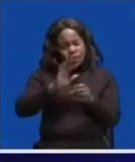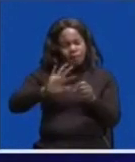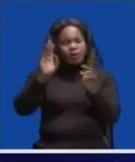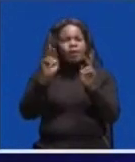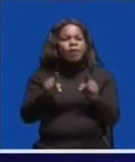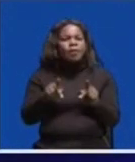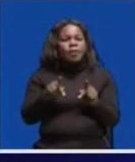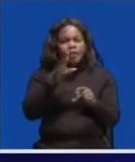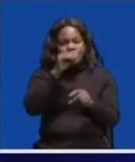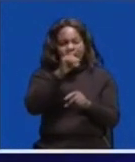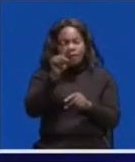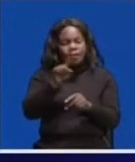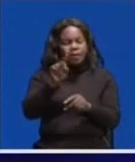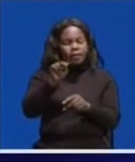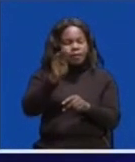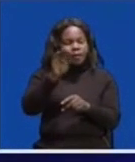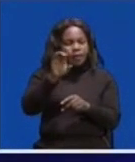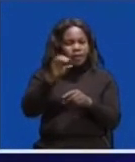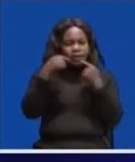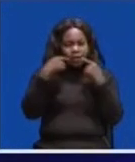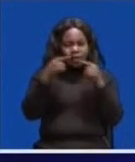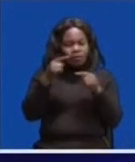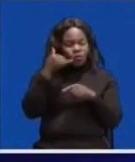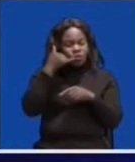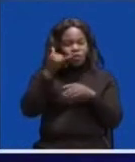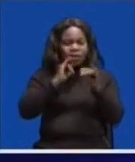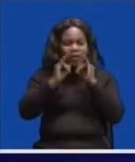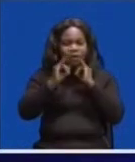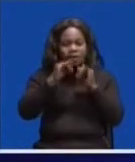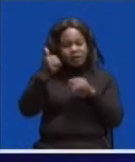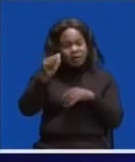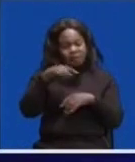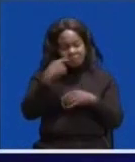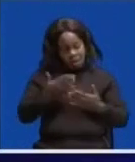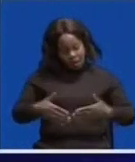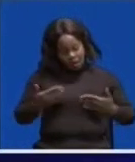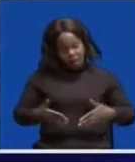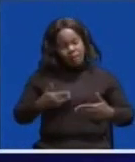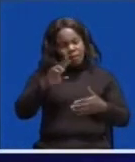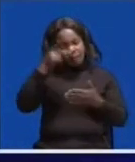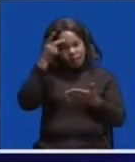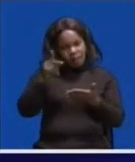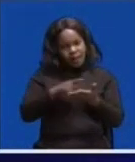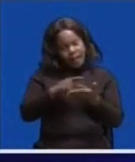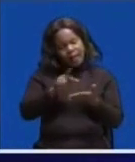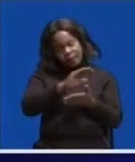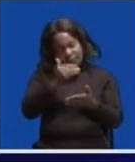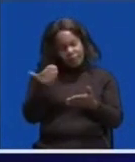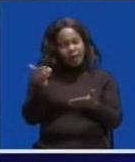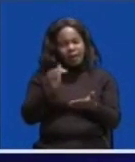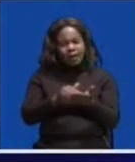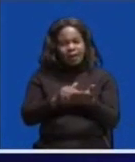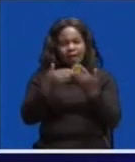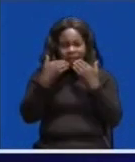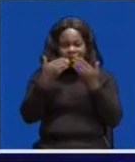candidate. Speaking to ZNBC News in a telephone interview, Mr. Katuka said he is happy that the party has retained the seat. He